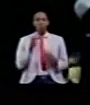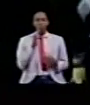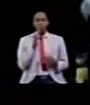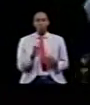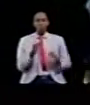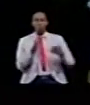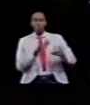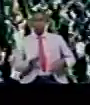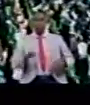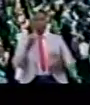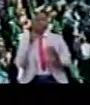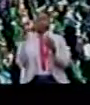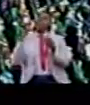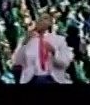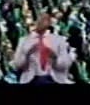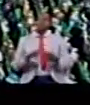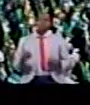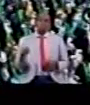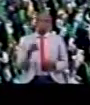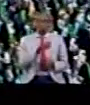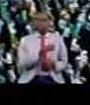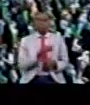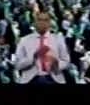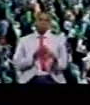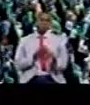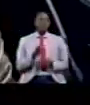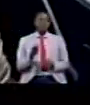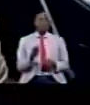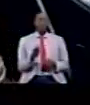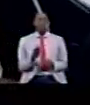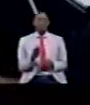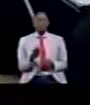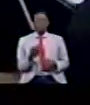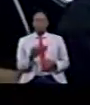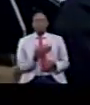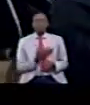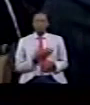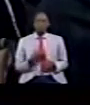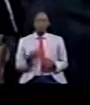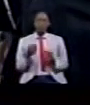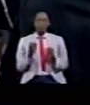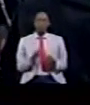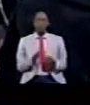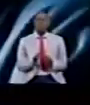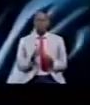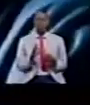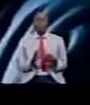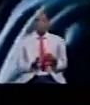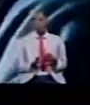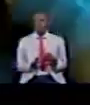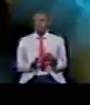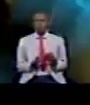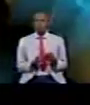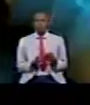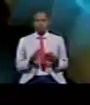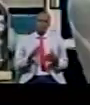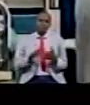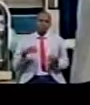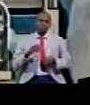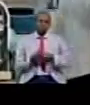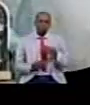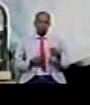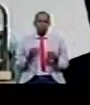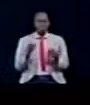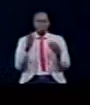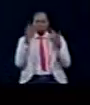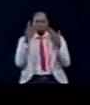die exalted, O Lord, in the name of Jesus. O Lord, worship and bless your name. Jesus. Bless your